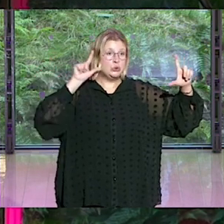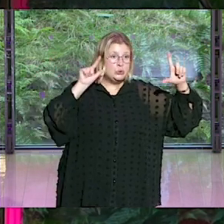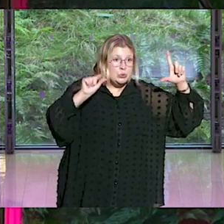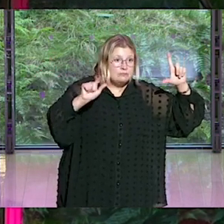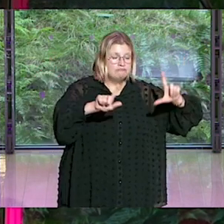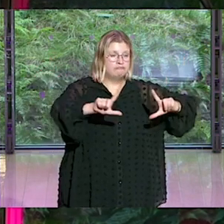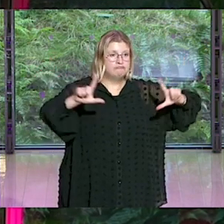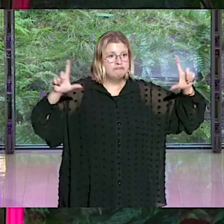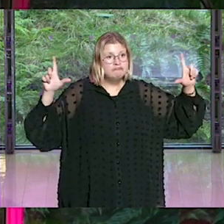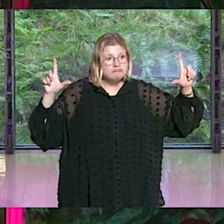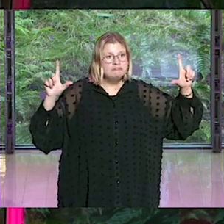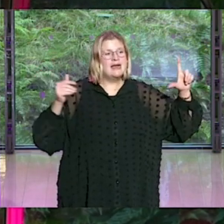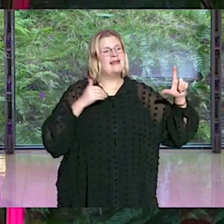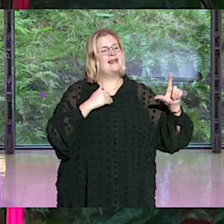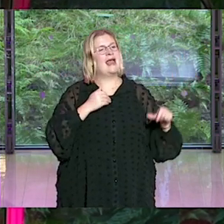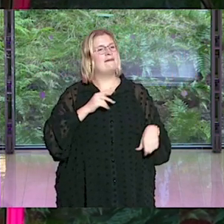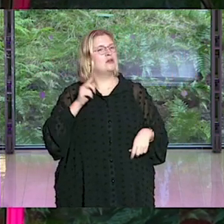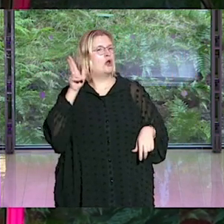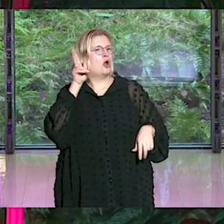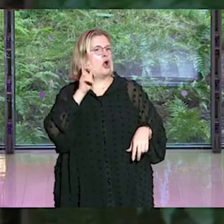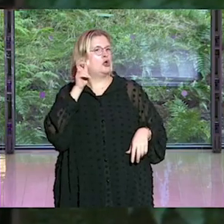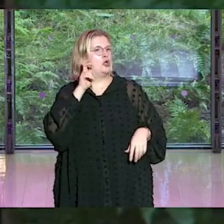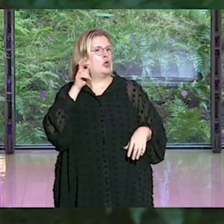that artwork, and they have an audio guide.